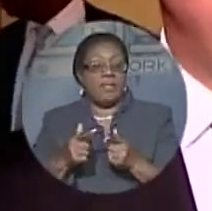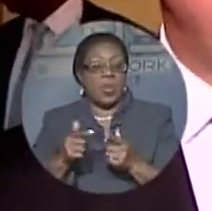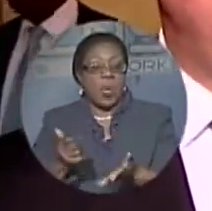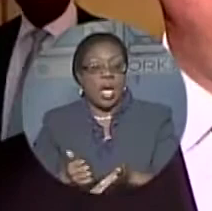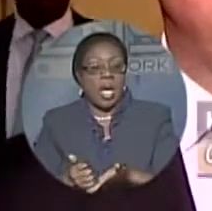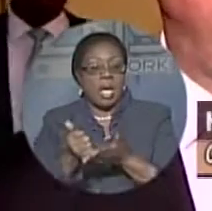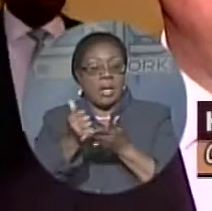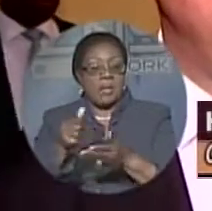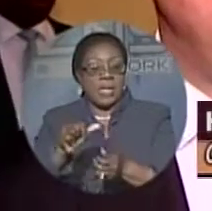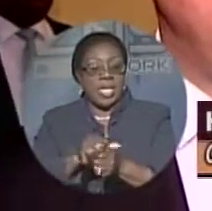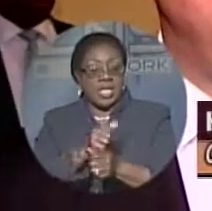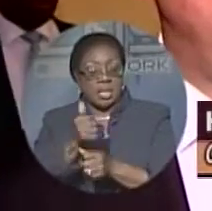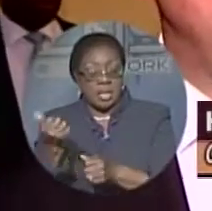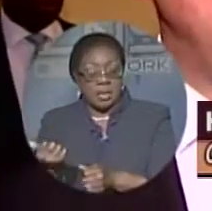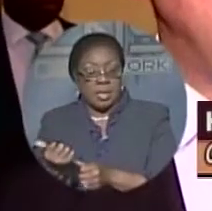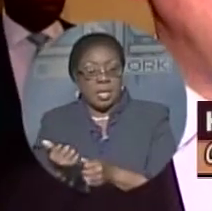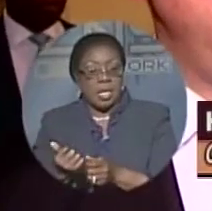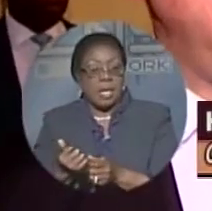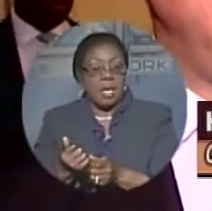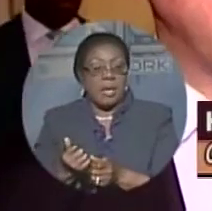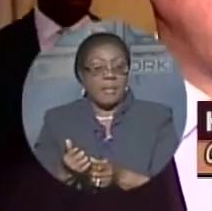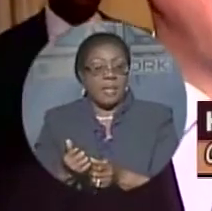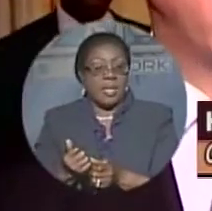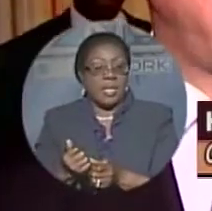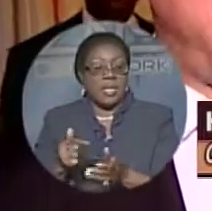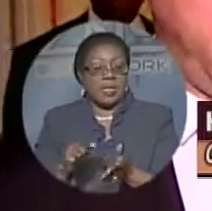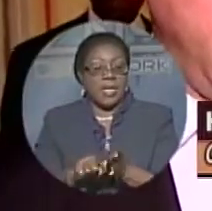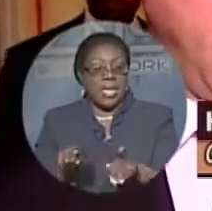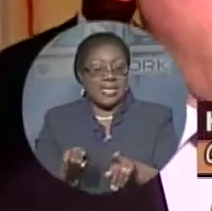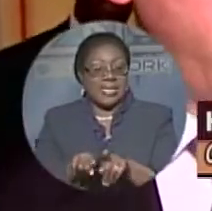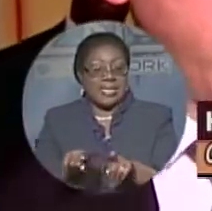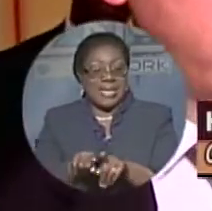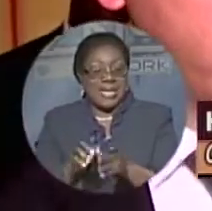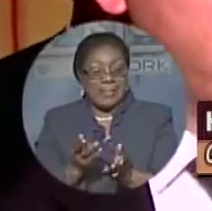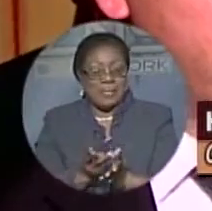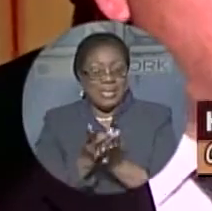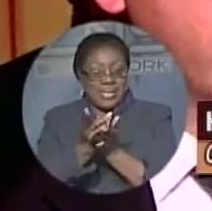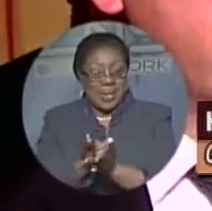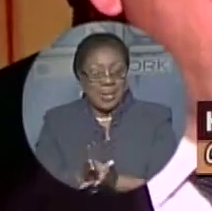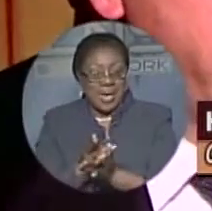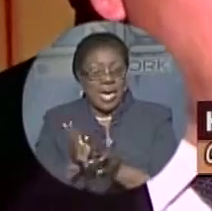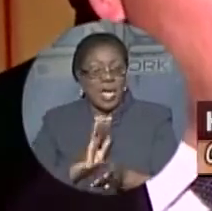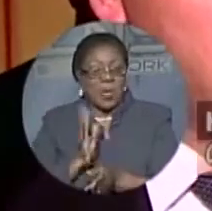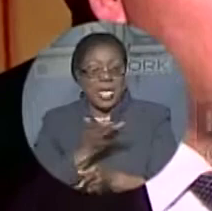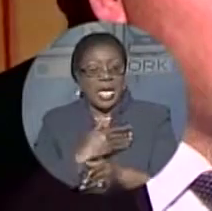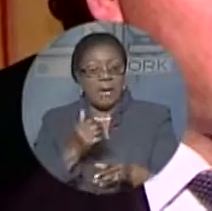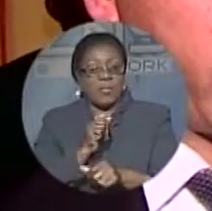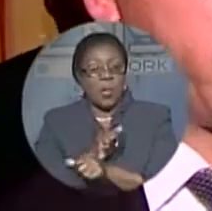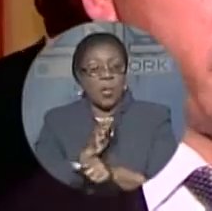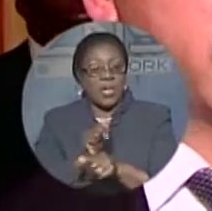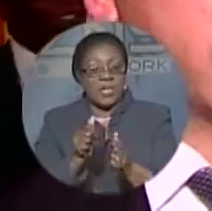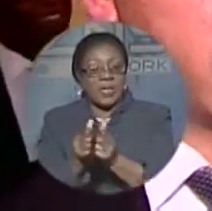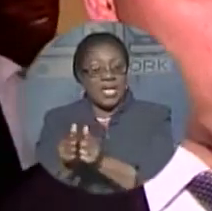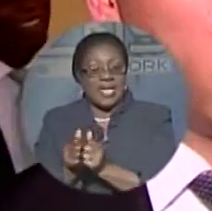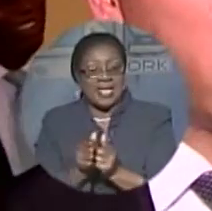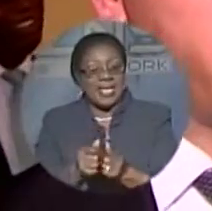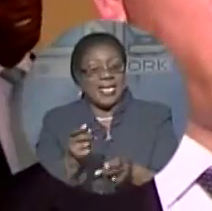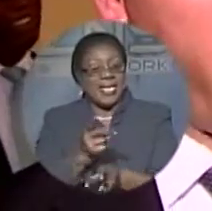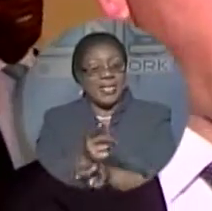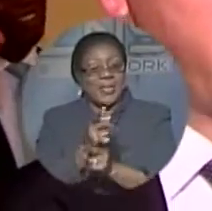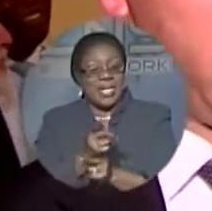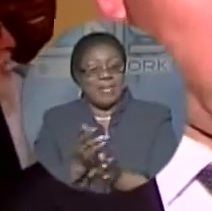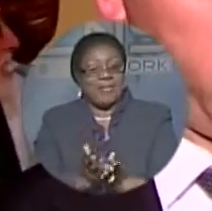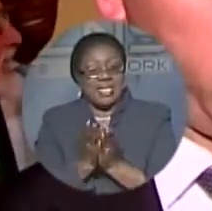help one each other, because this is, we are in the same ship, and we have to work together to keep this